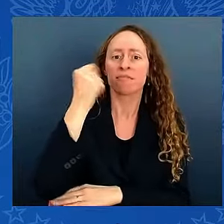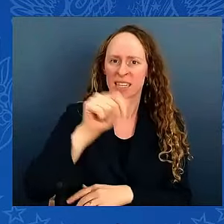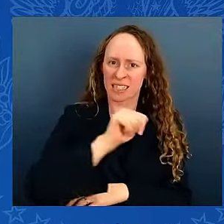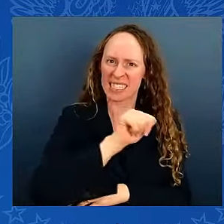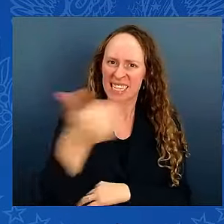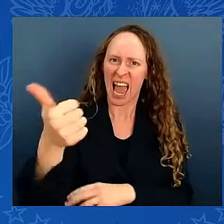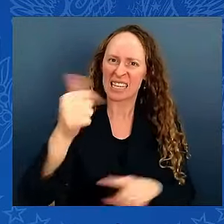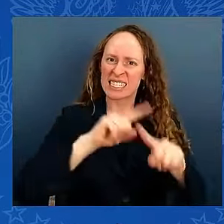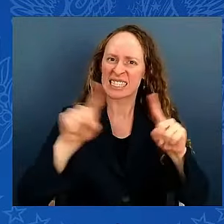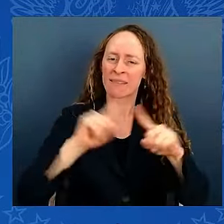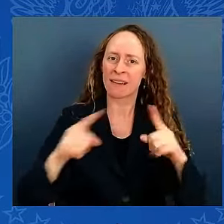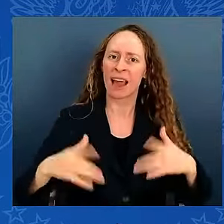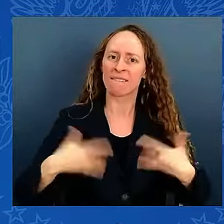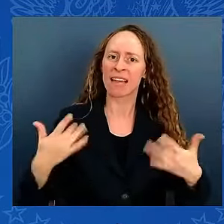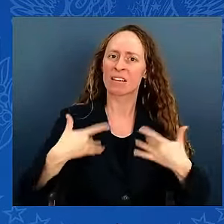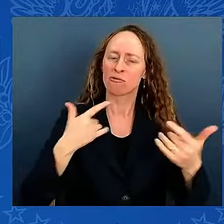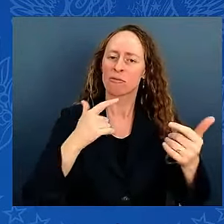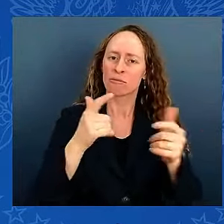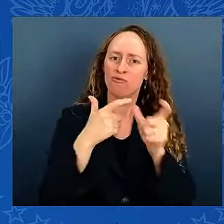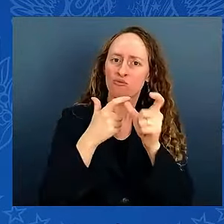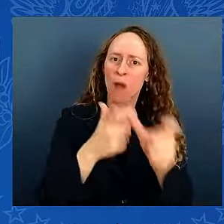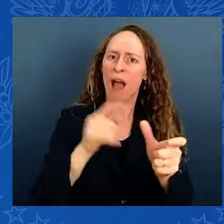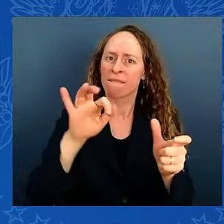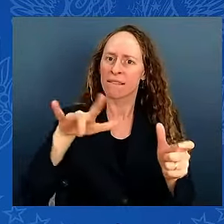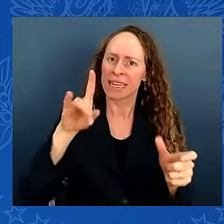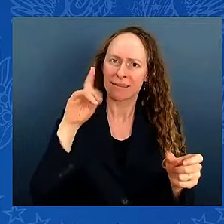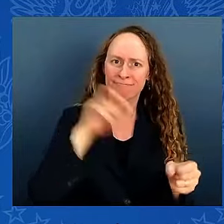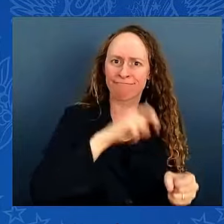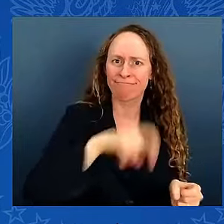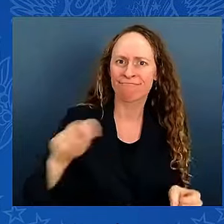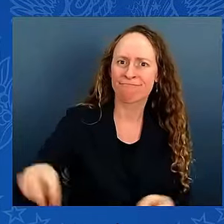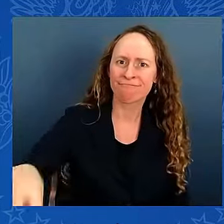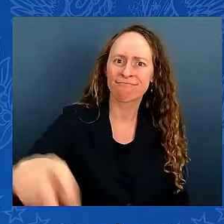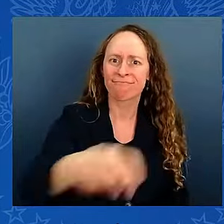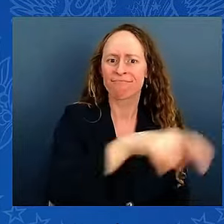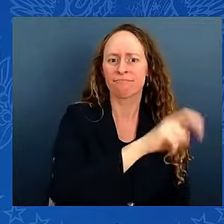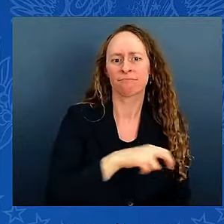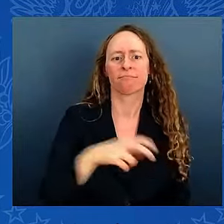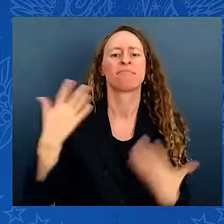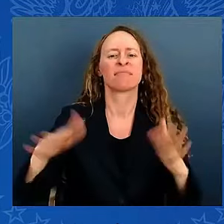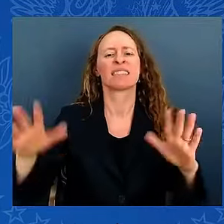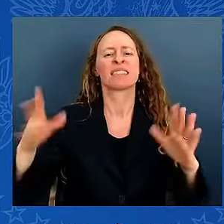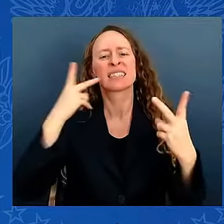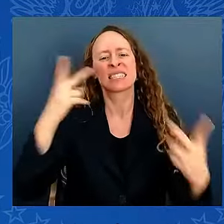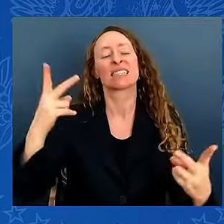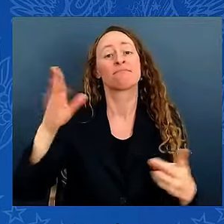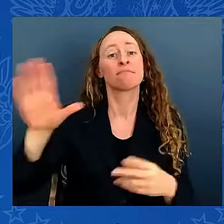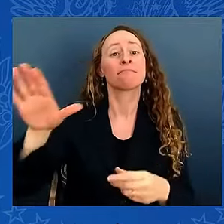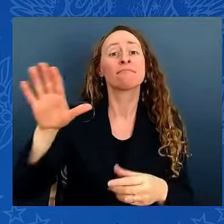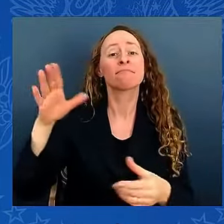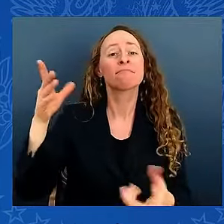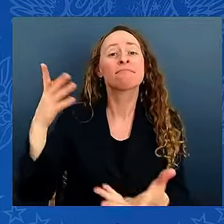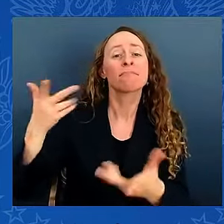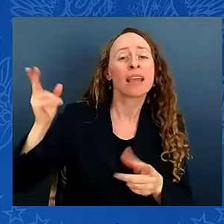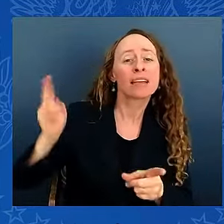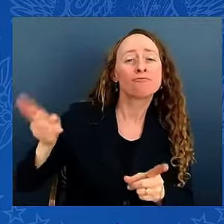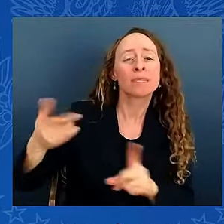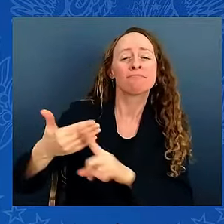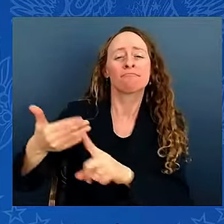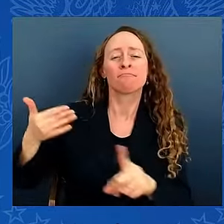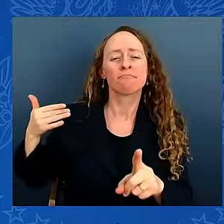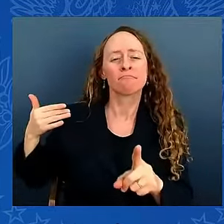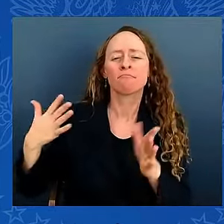wasn't just cemented by example of his power, but by the power of his example. He overcame vile